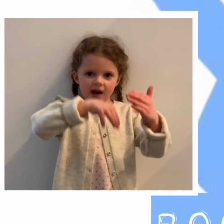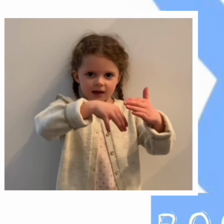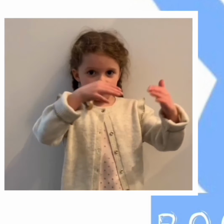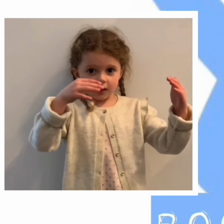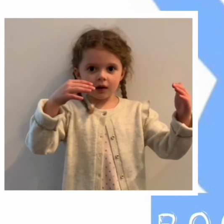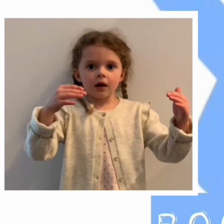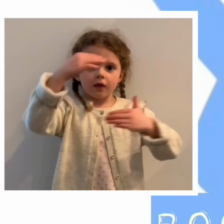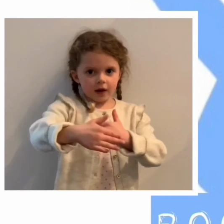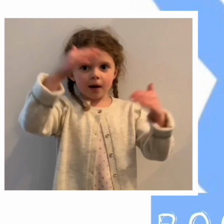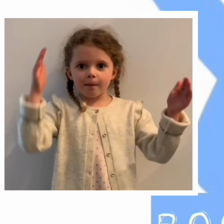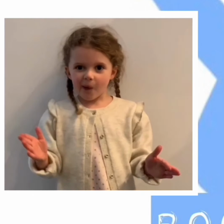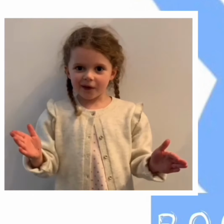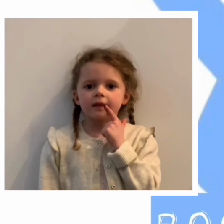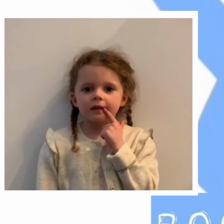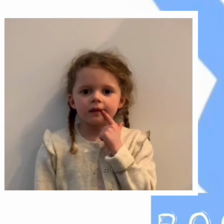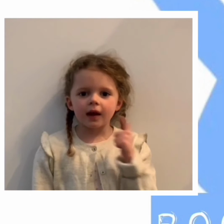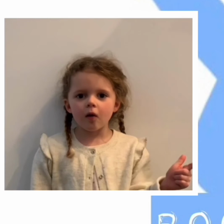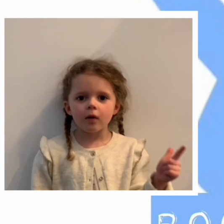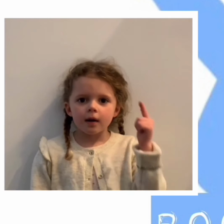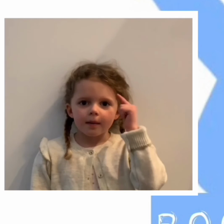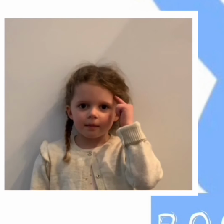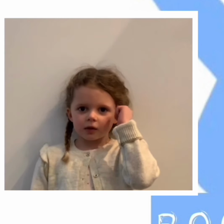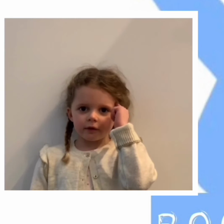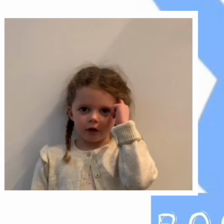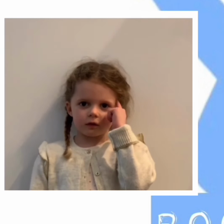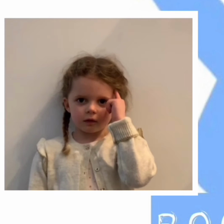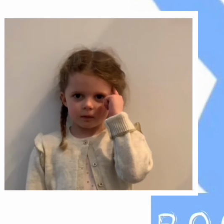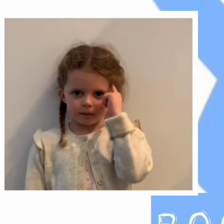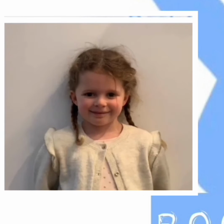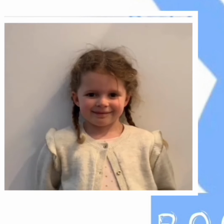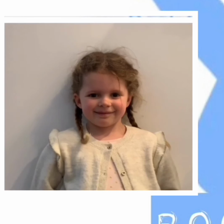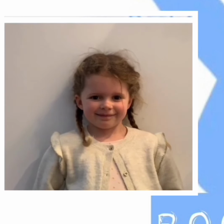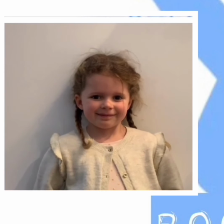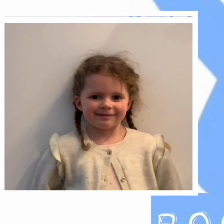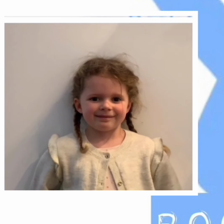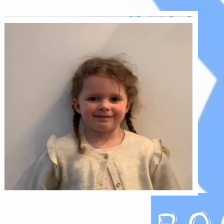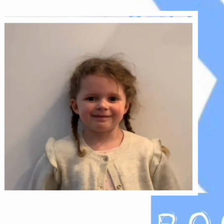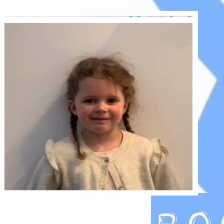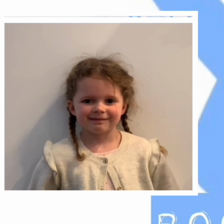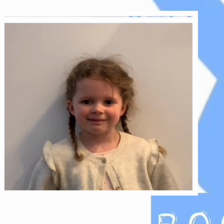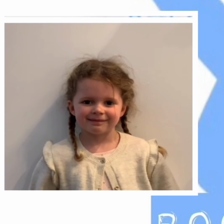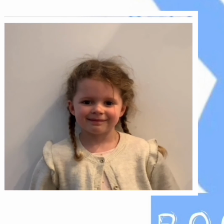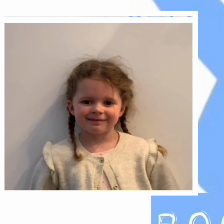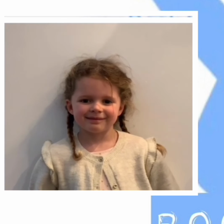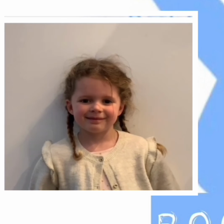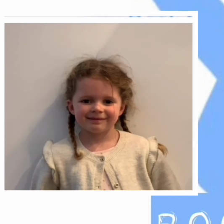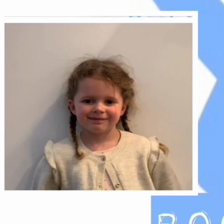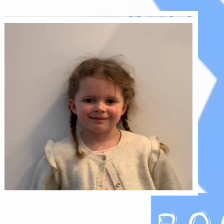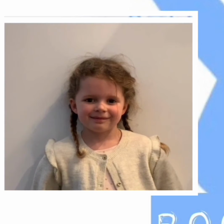thoughts. What's in the box? Tell me your thoughts and I'll show you.